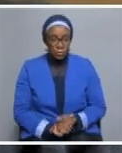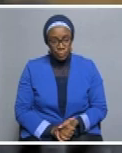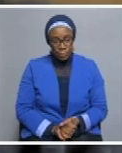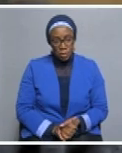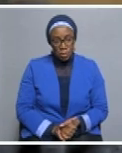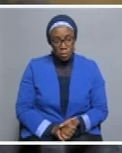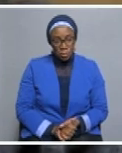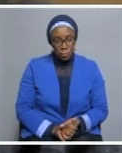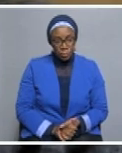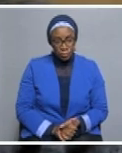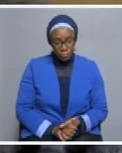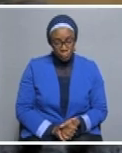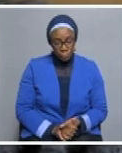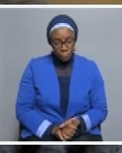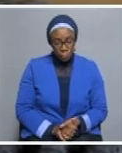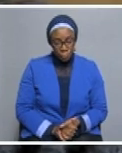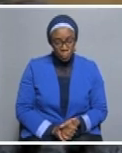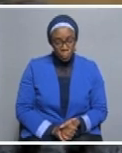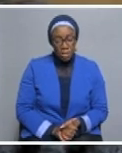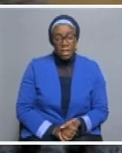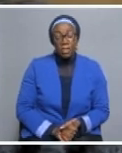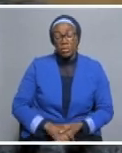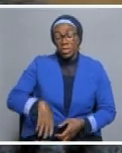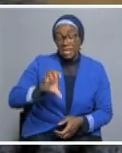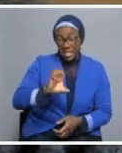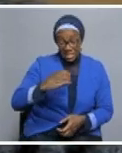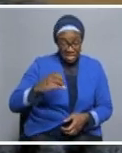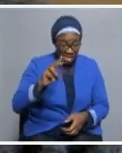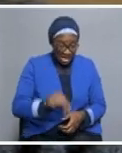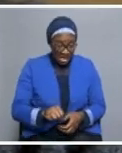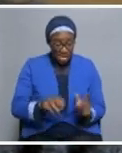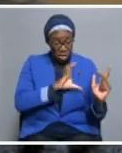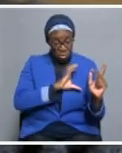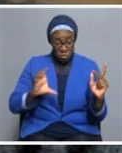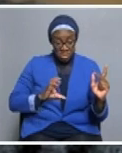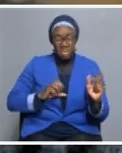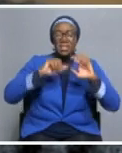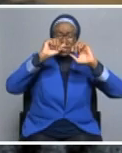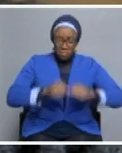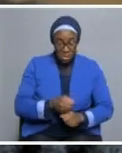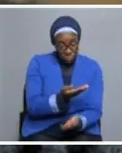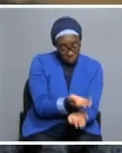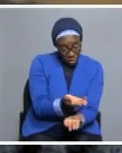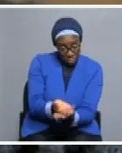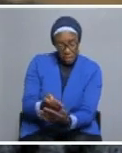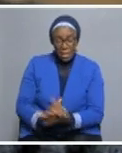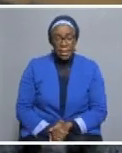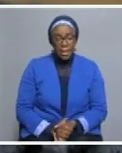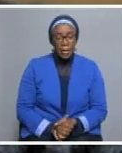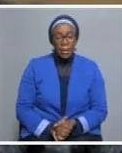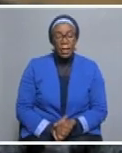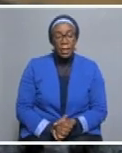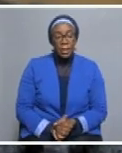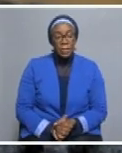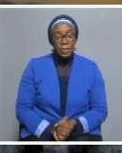And ultimately, for the ECN commissioners, the National Assembly is the one that decides. But there's a selection committee from which names are